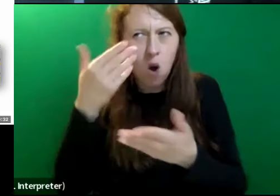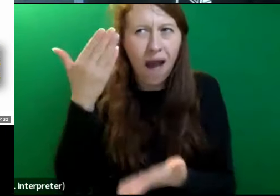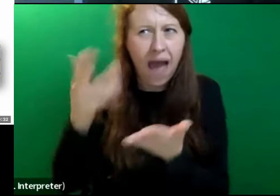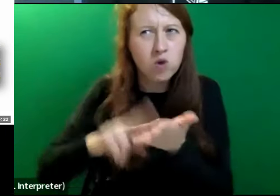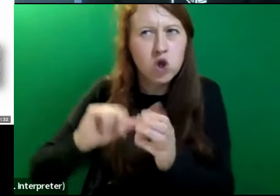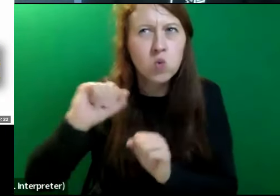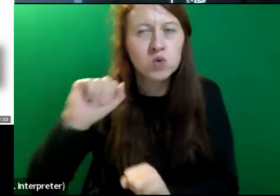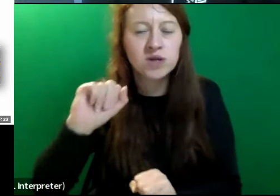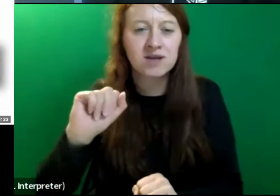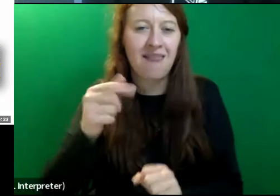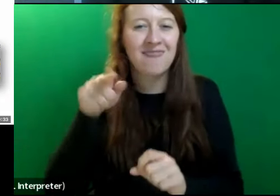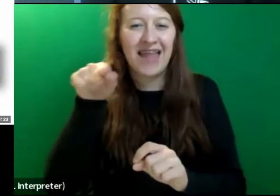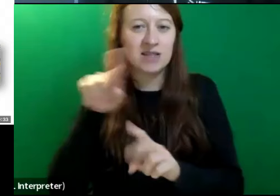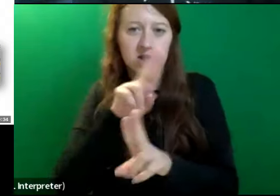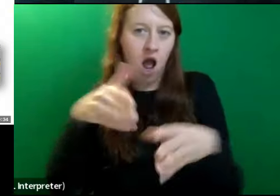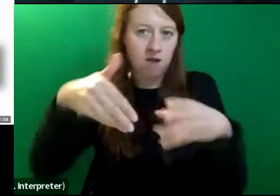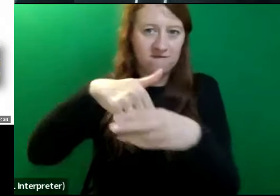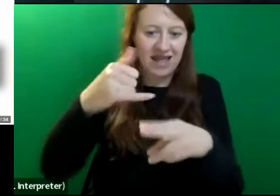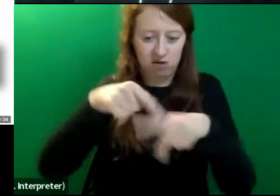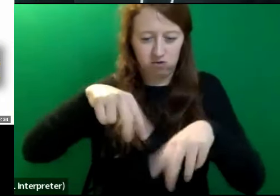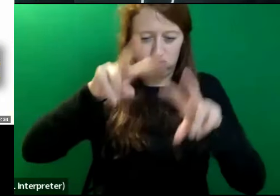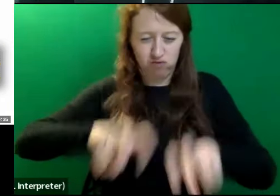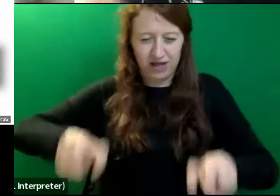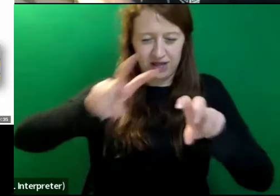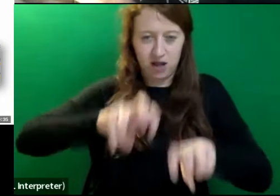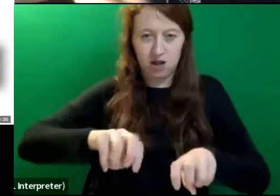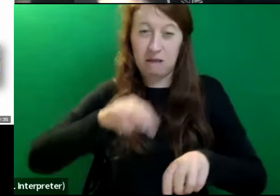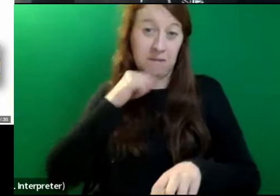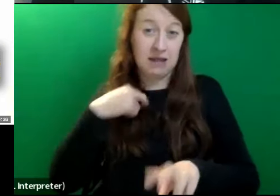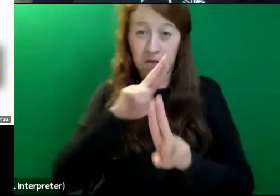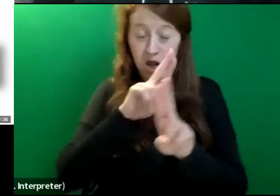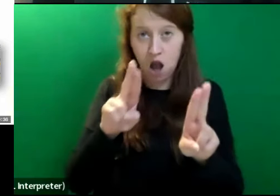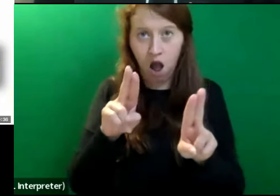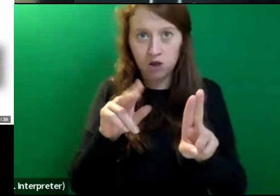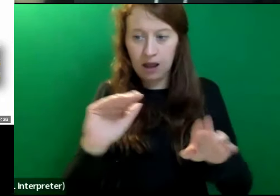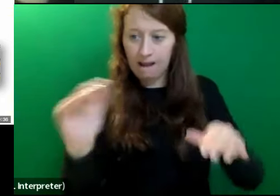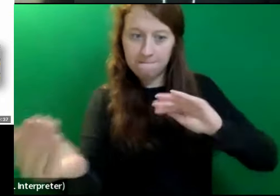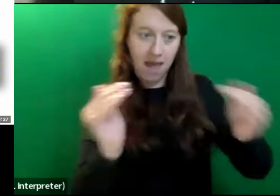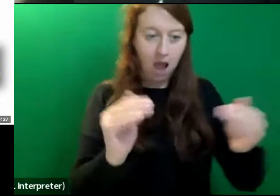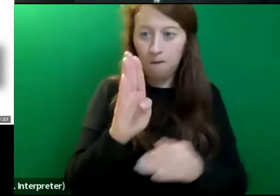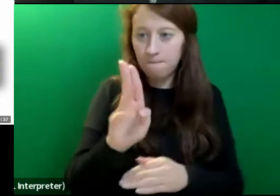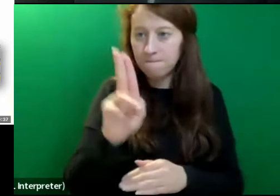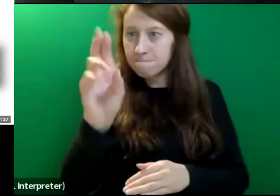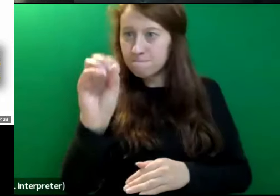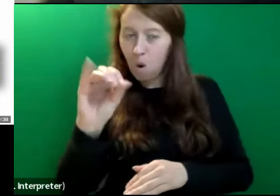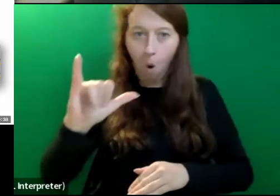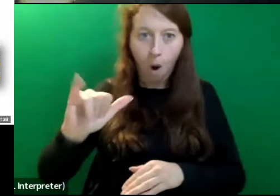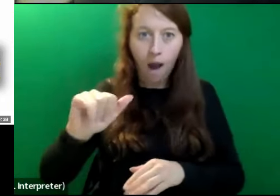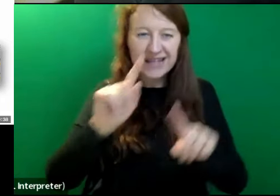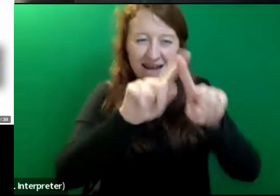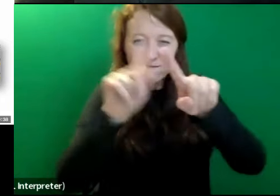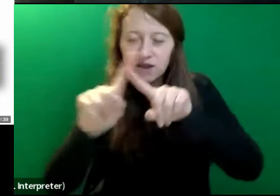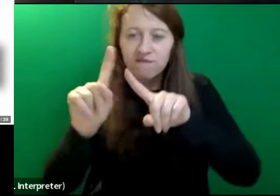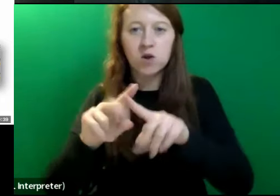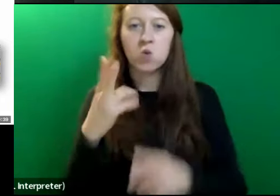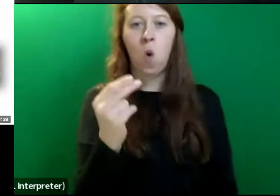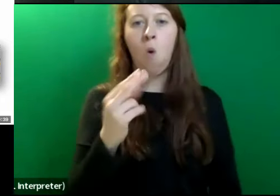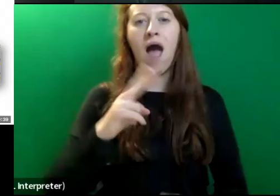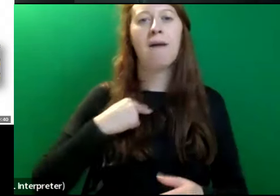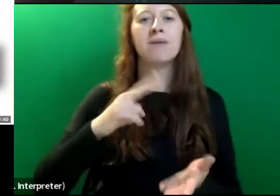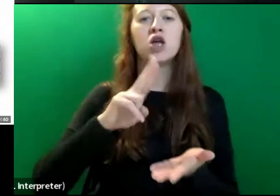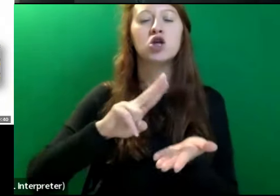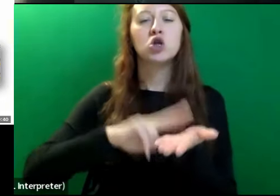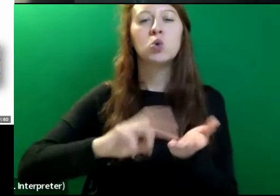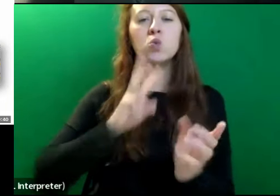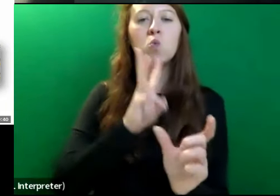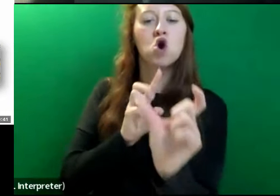study. So I didn't bother trying to differentiate between the boys. I just used hold, the